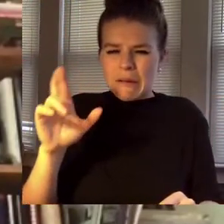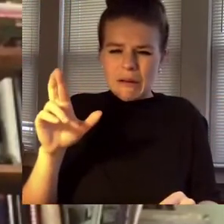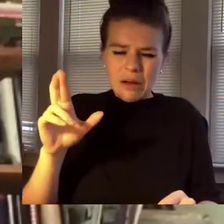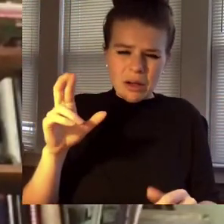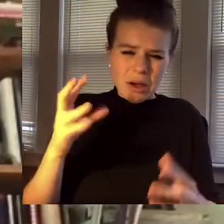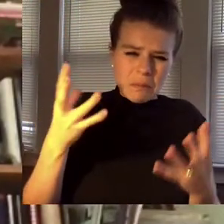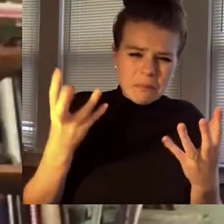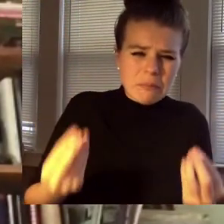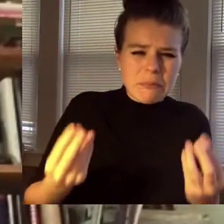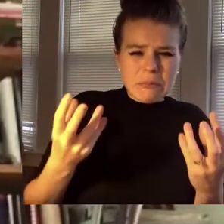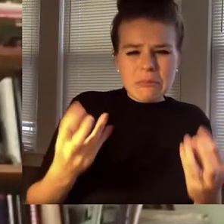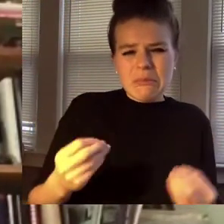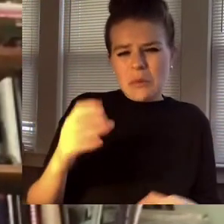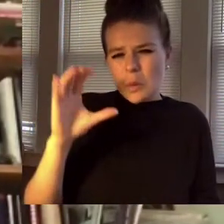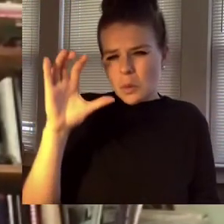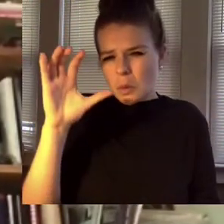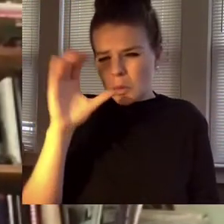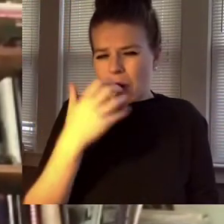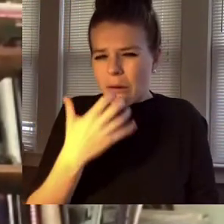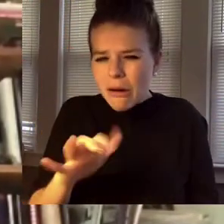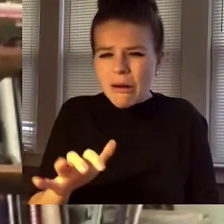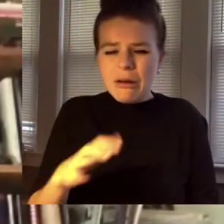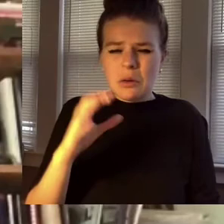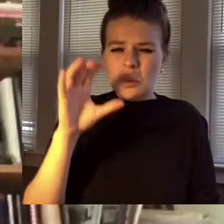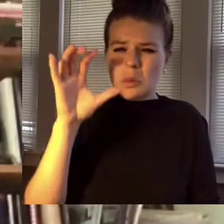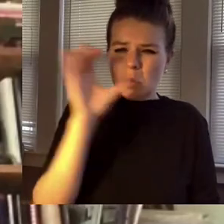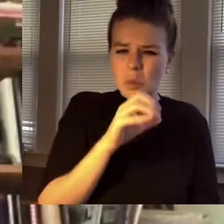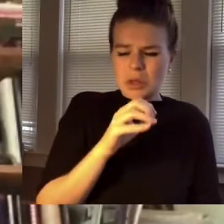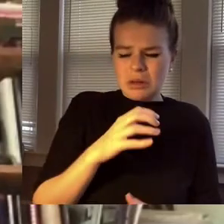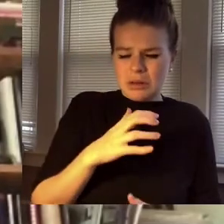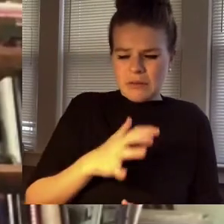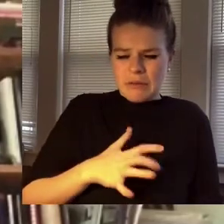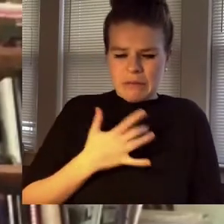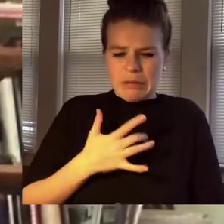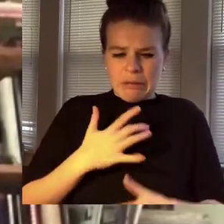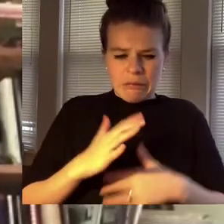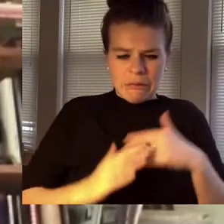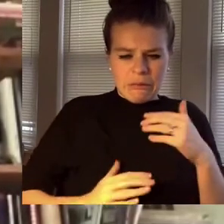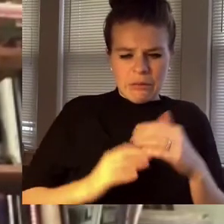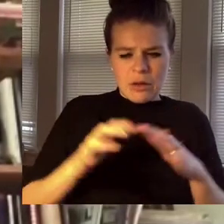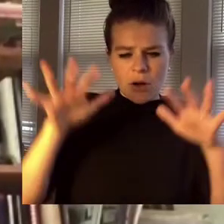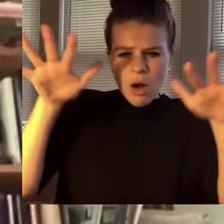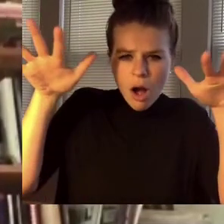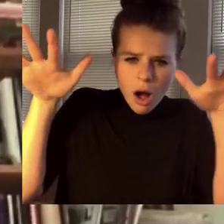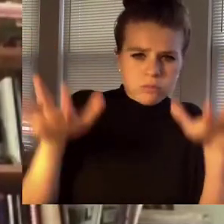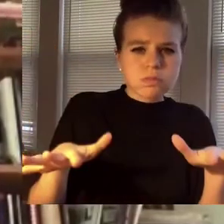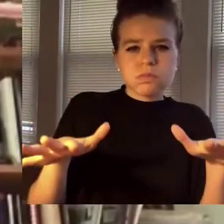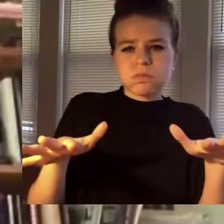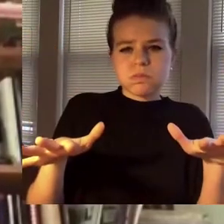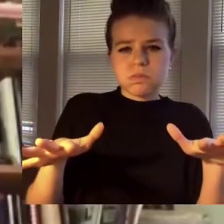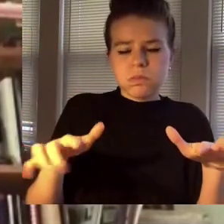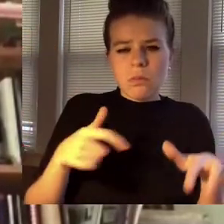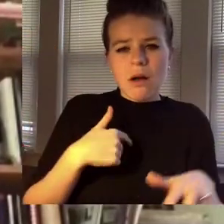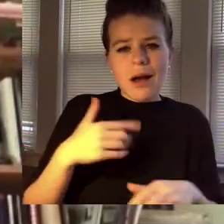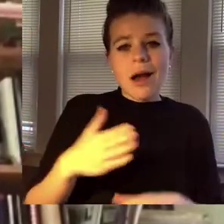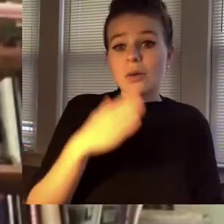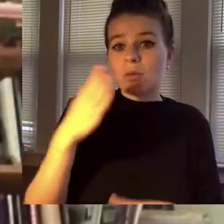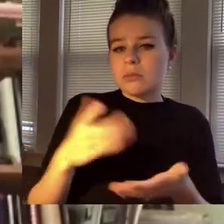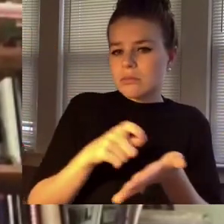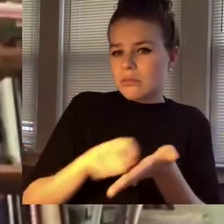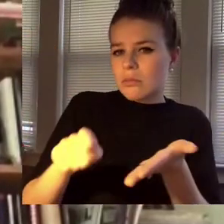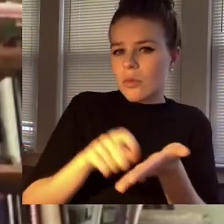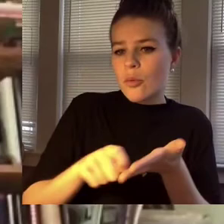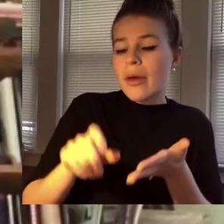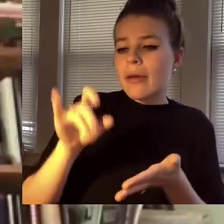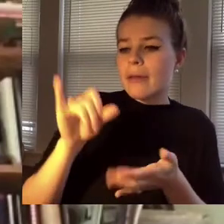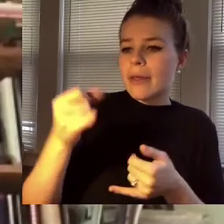strange, foreboding comfort settles. In the novel I will never write, it is the last day of their meeting, though they do not know